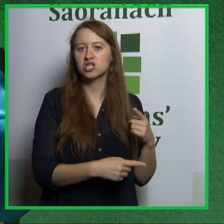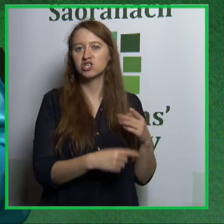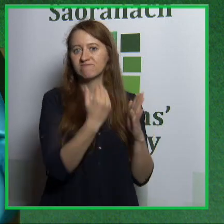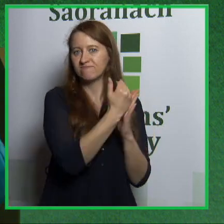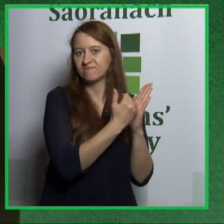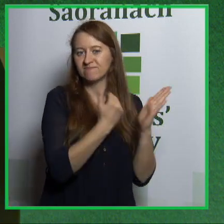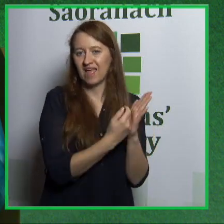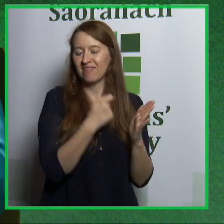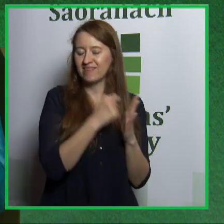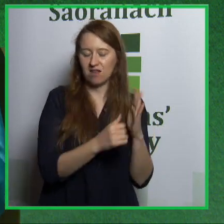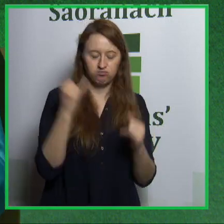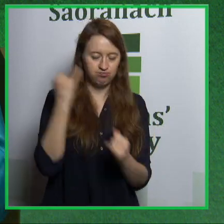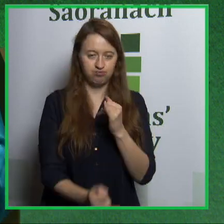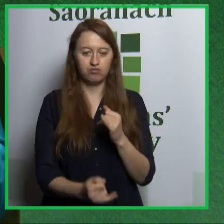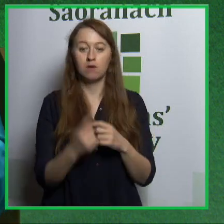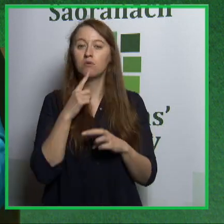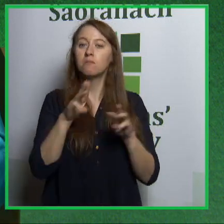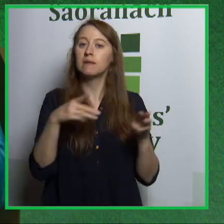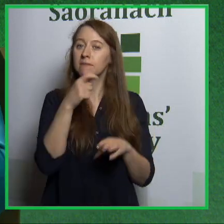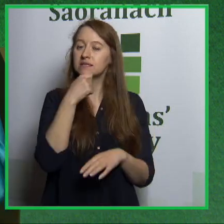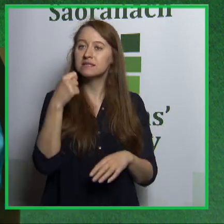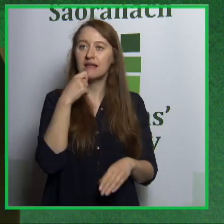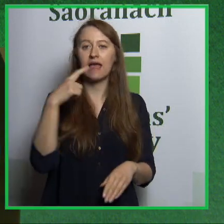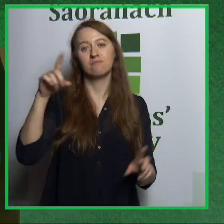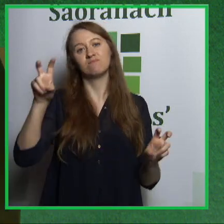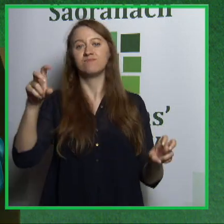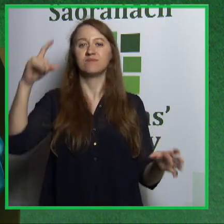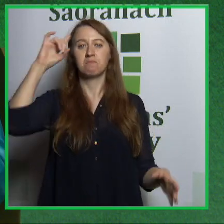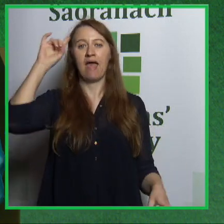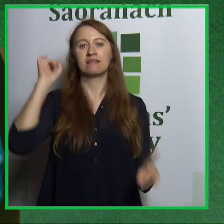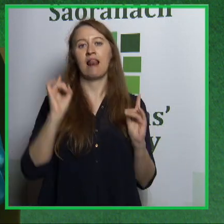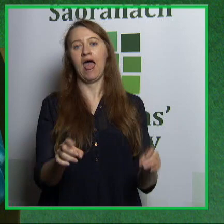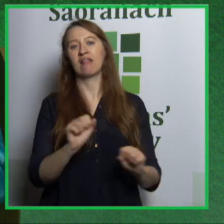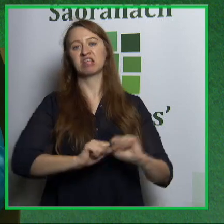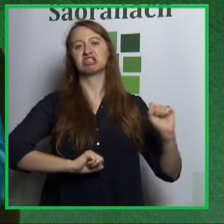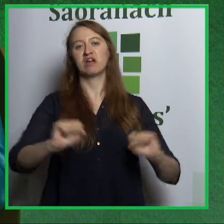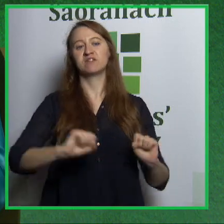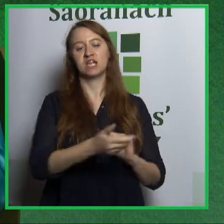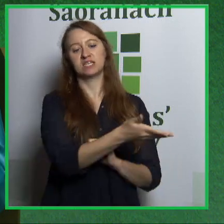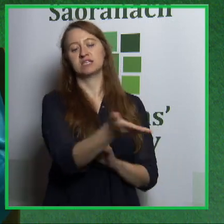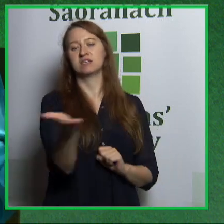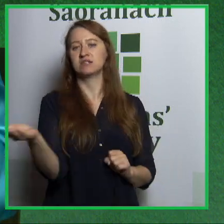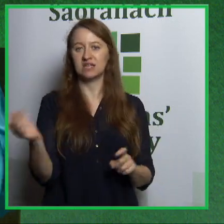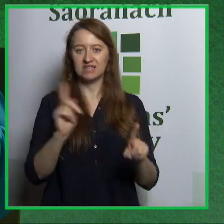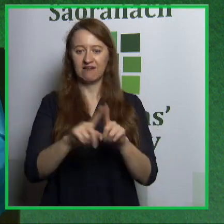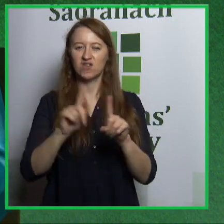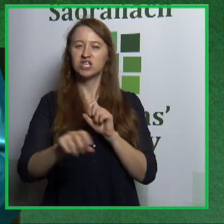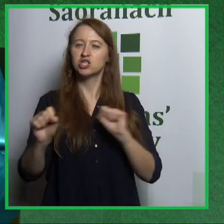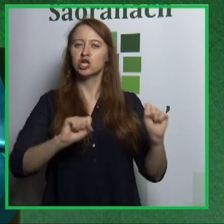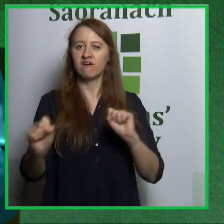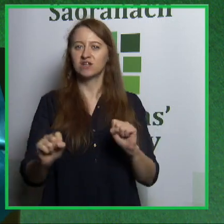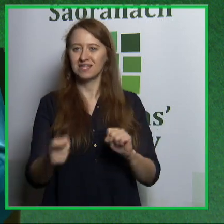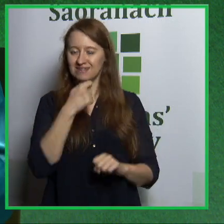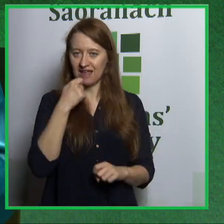on saying, like the mental health services, all loads of services kept on saying, like, you are